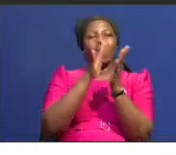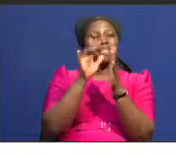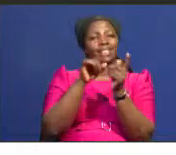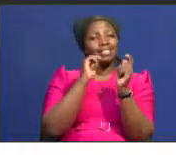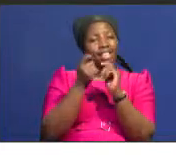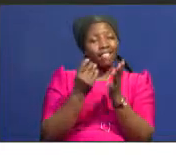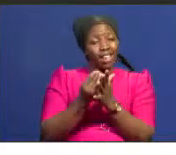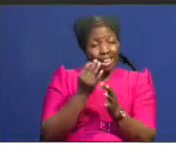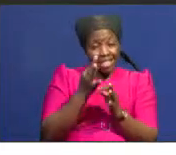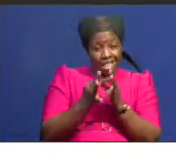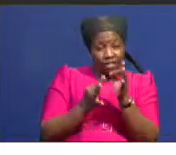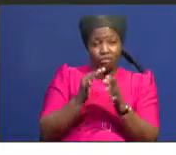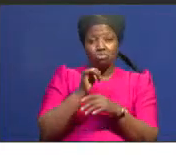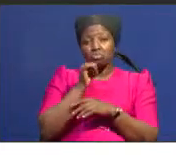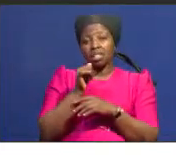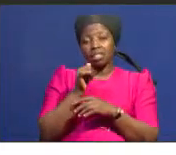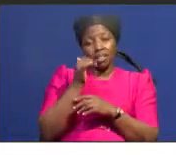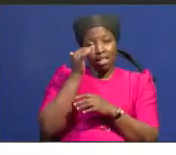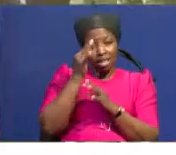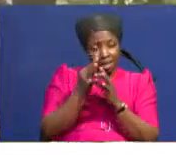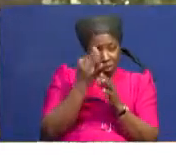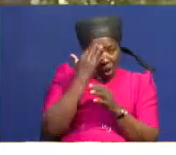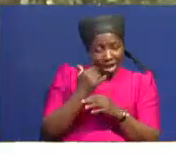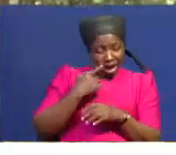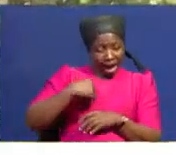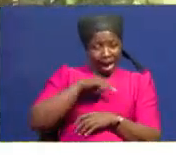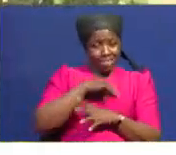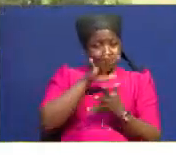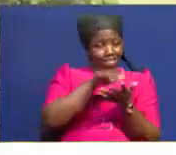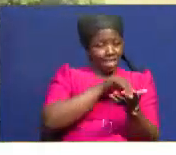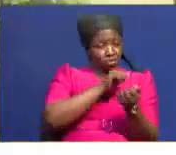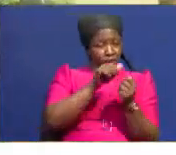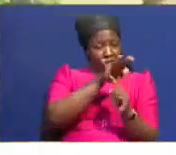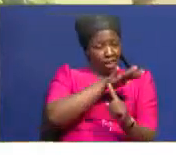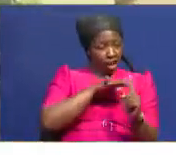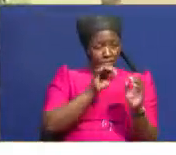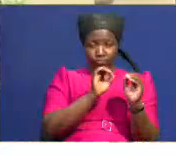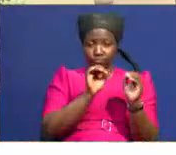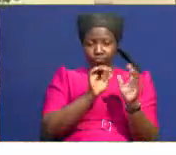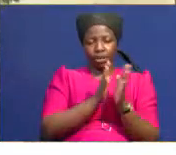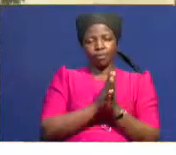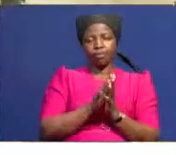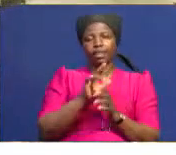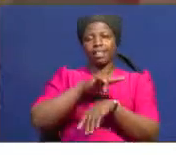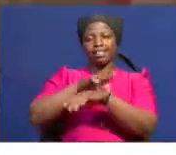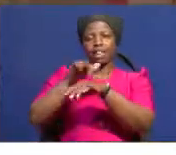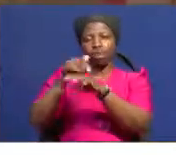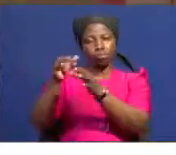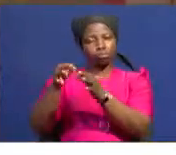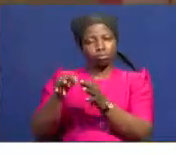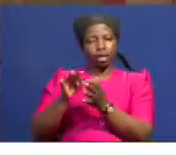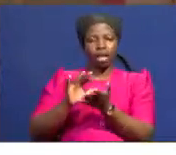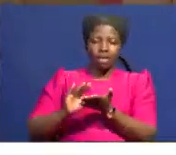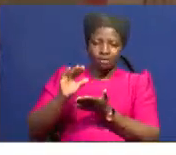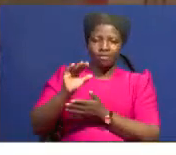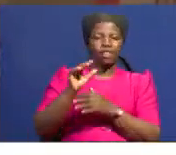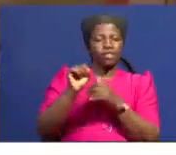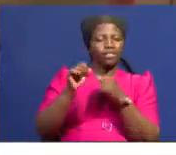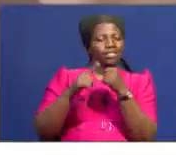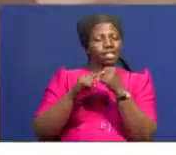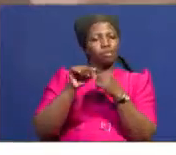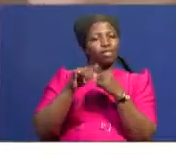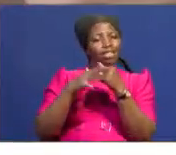anything, we are not the polluters of the environment. Mbadi says the National Treasury has disbursed